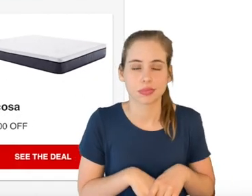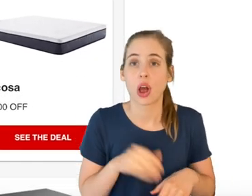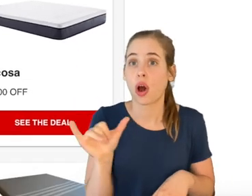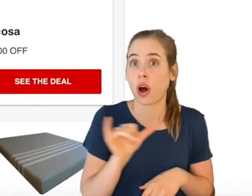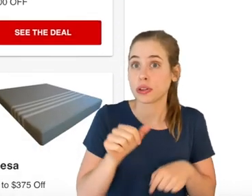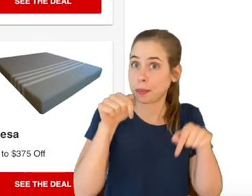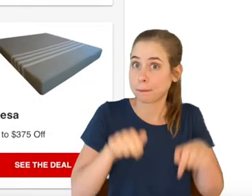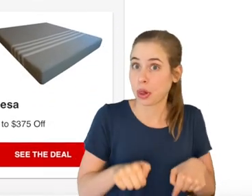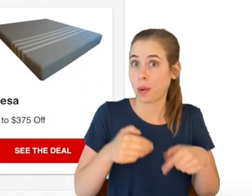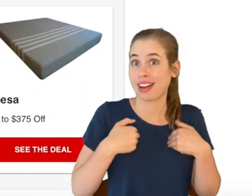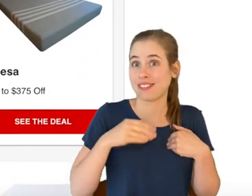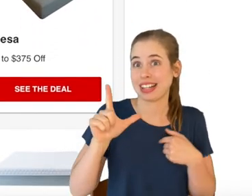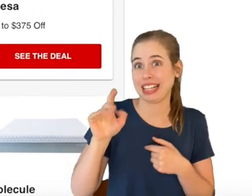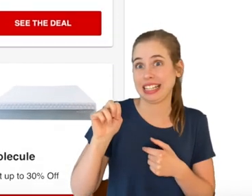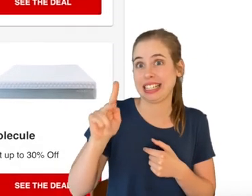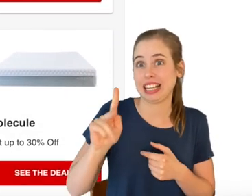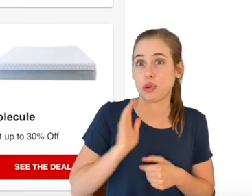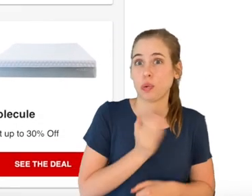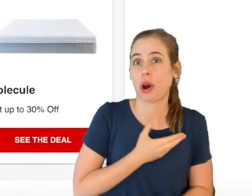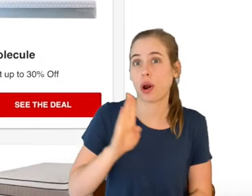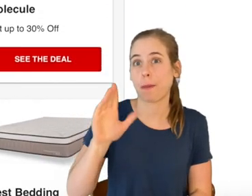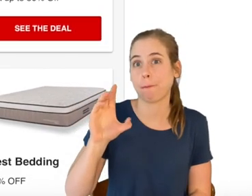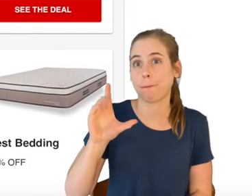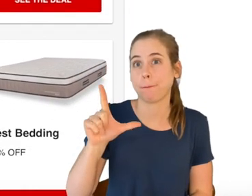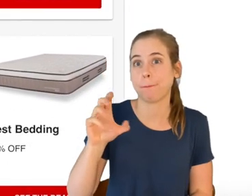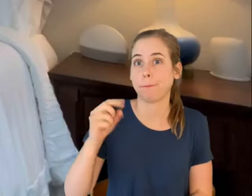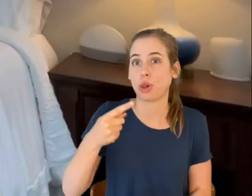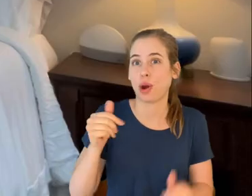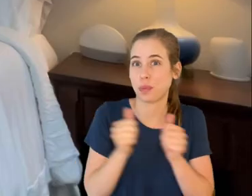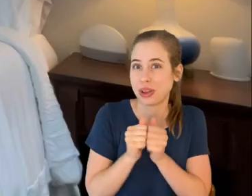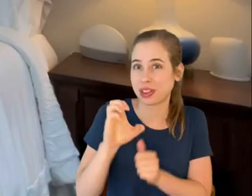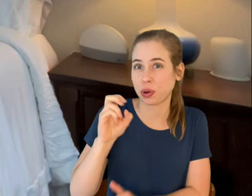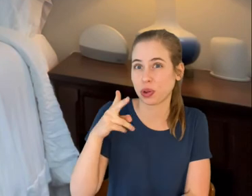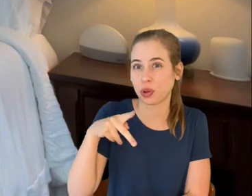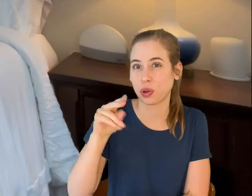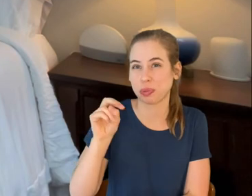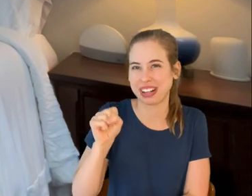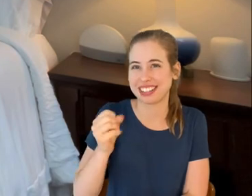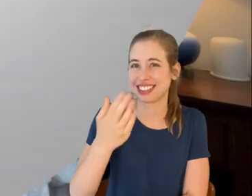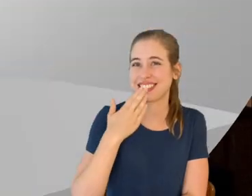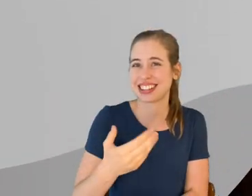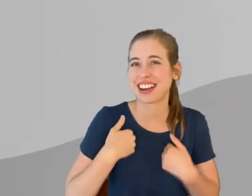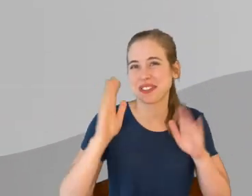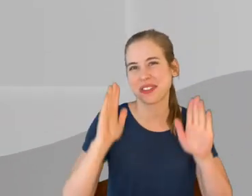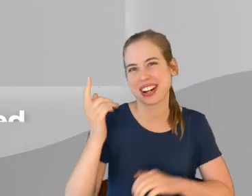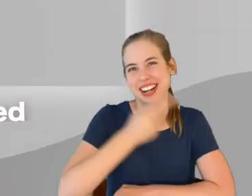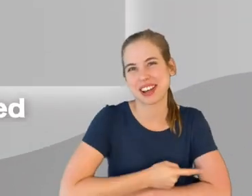well as some awesome coupons. Thanks a lot and have a great day.